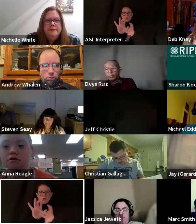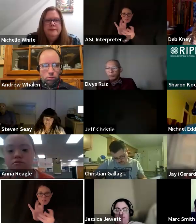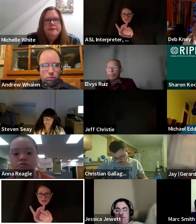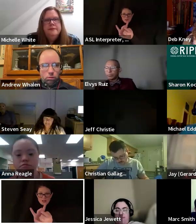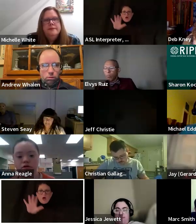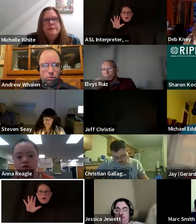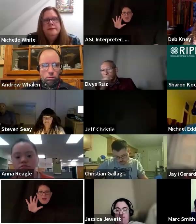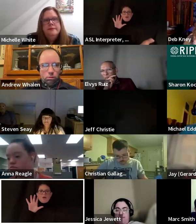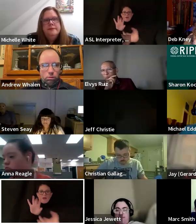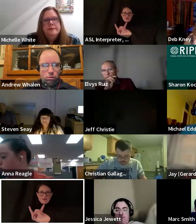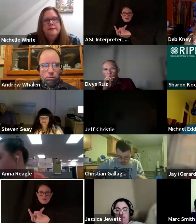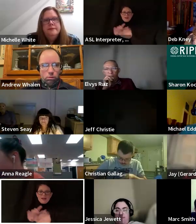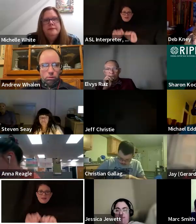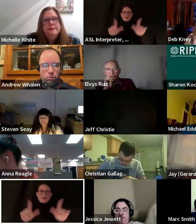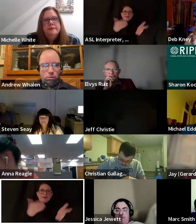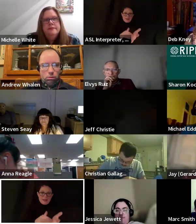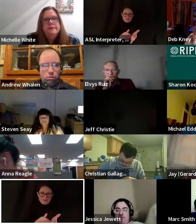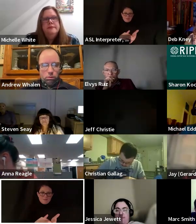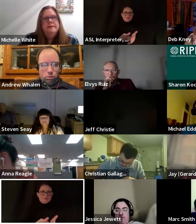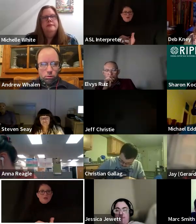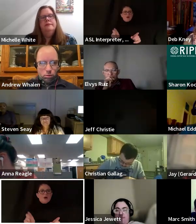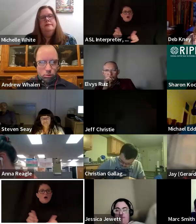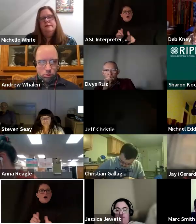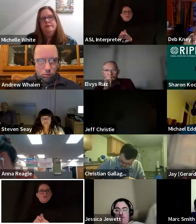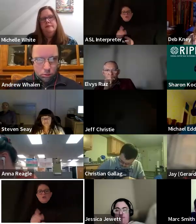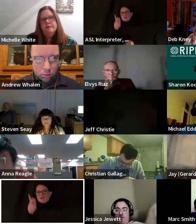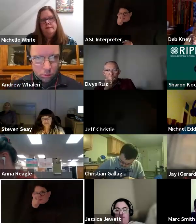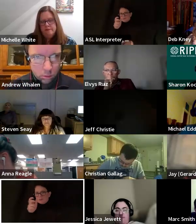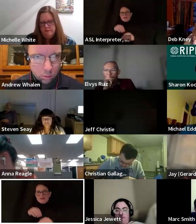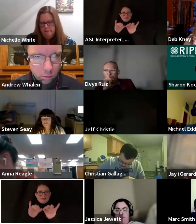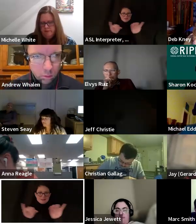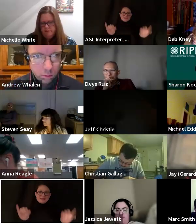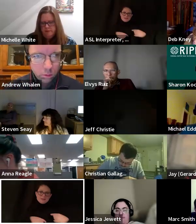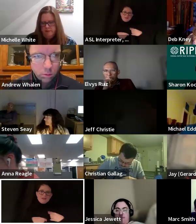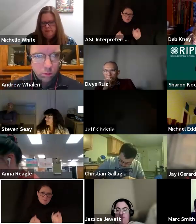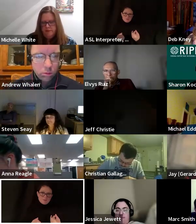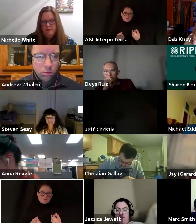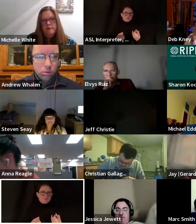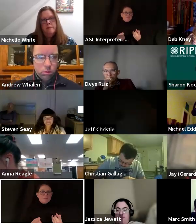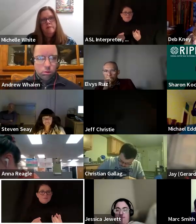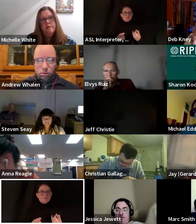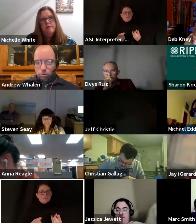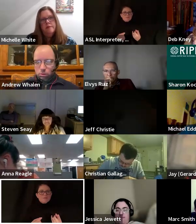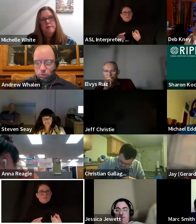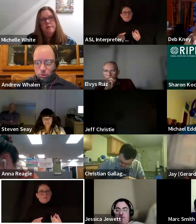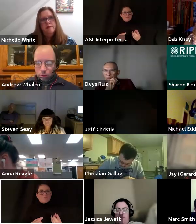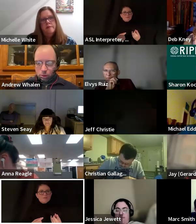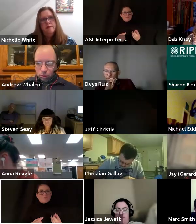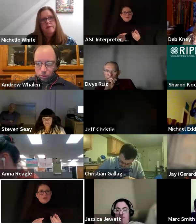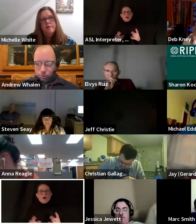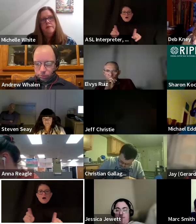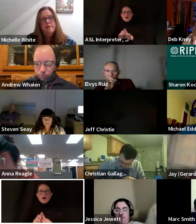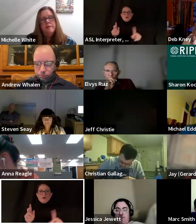then go back into the system. And I do know that there have been glitches with the system. We also, people